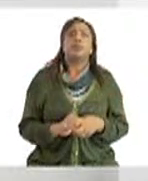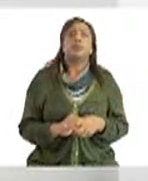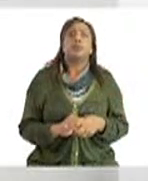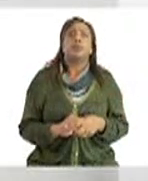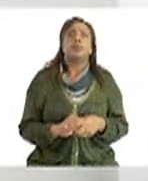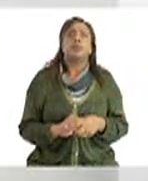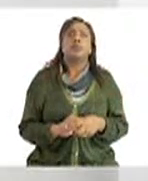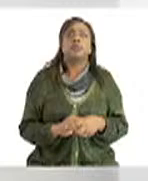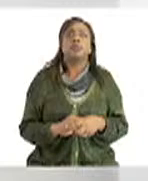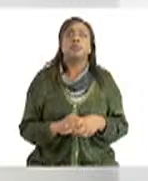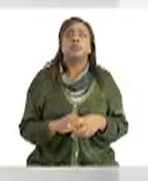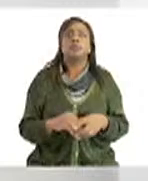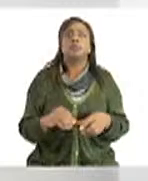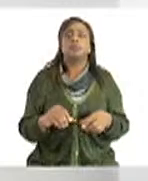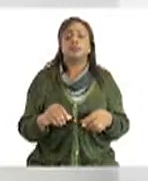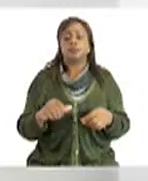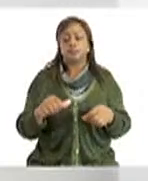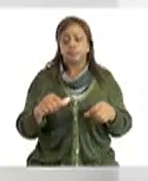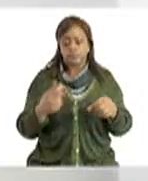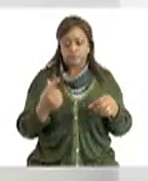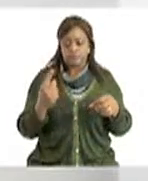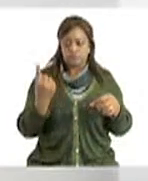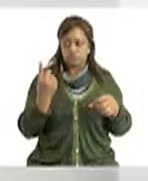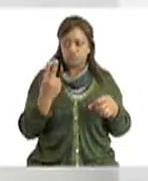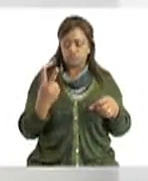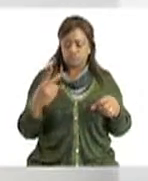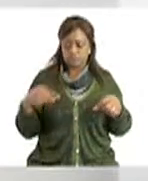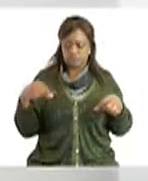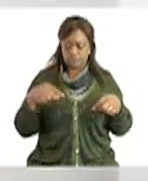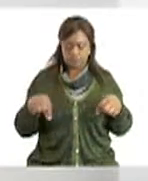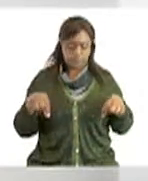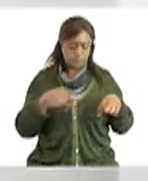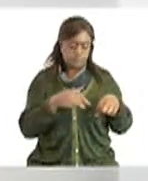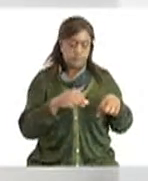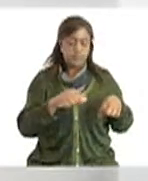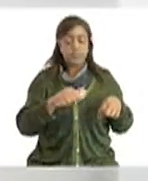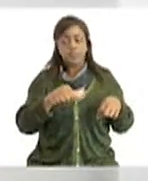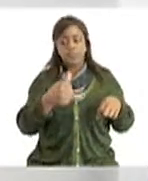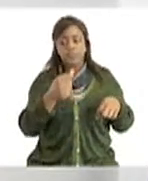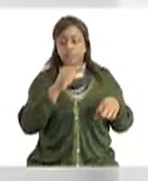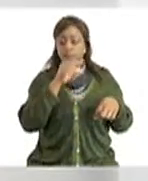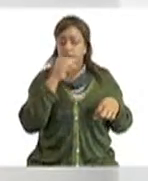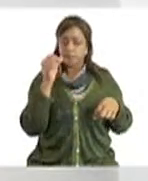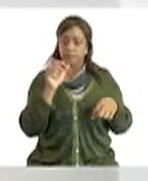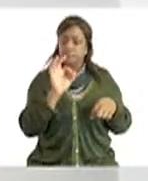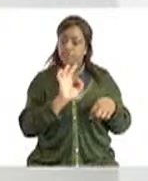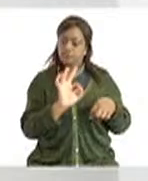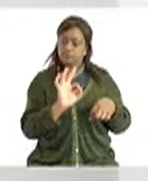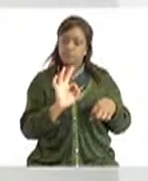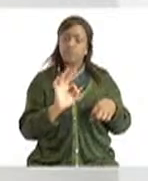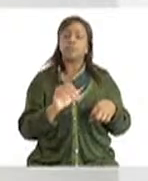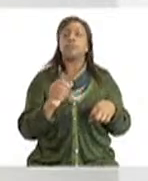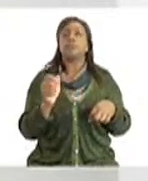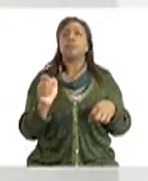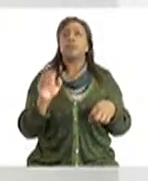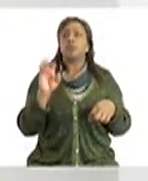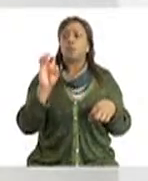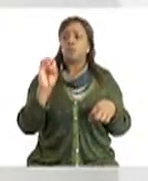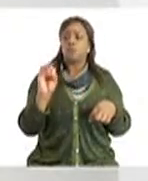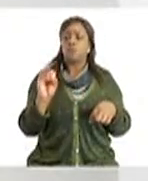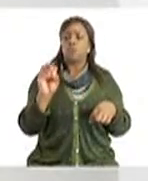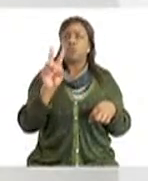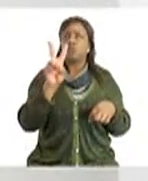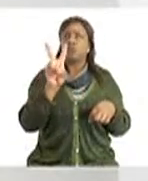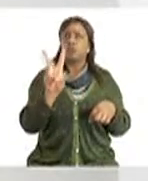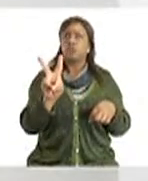And there are also two sets on this. Another name for the fallopian tube is